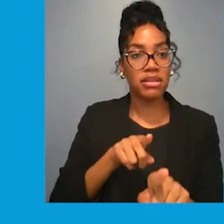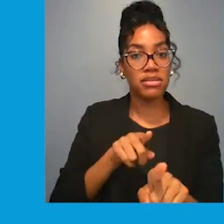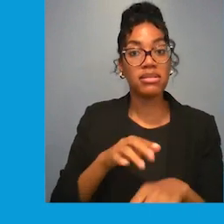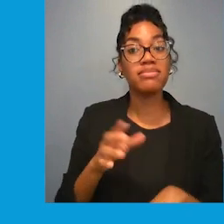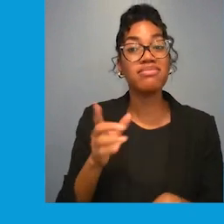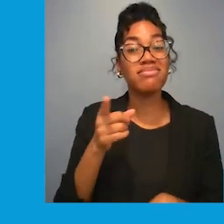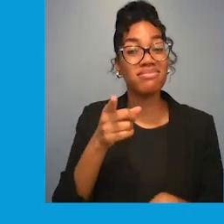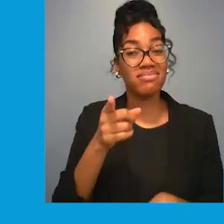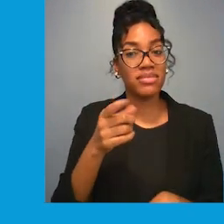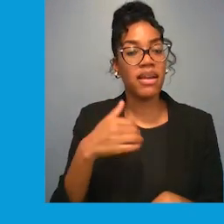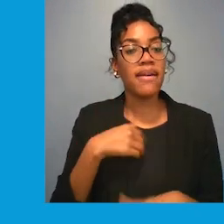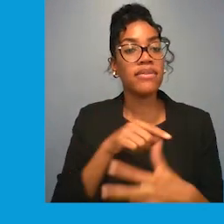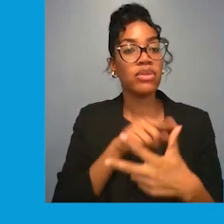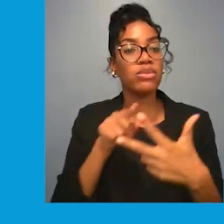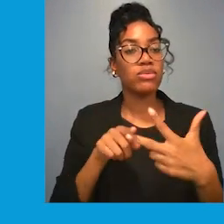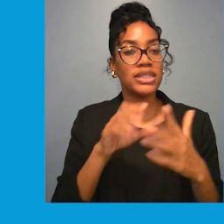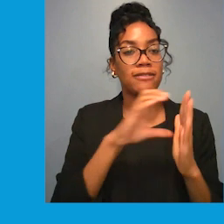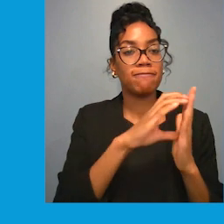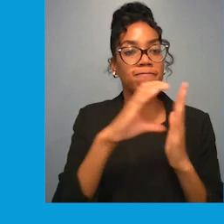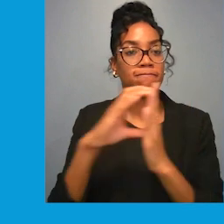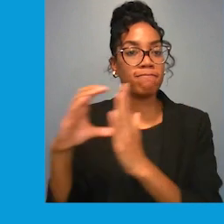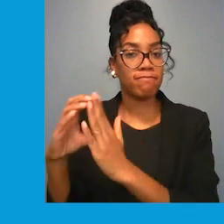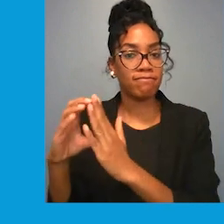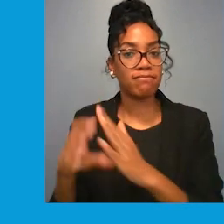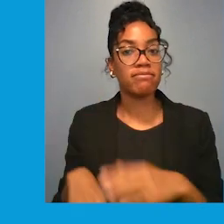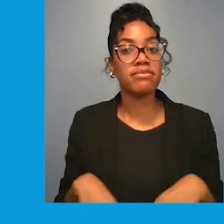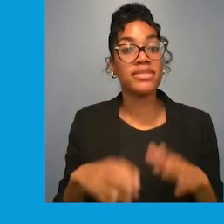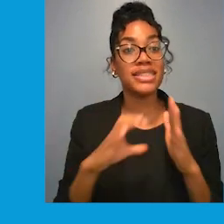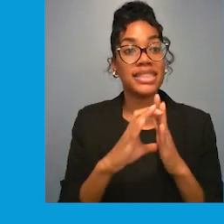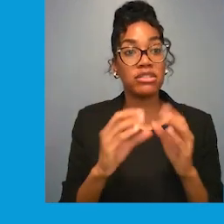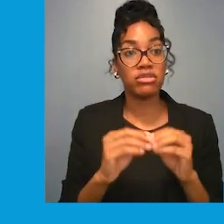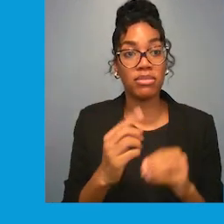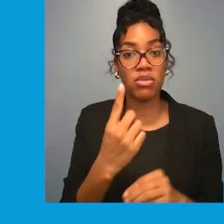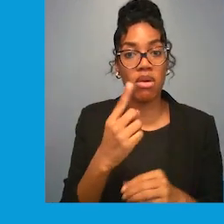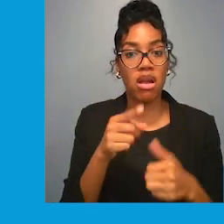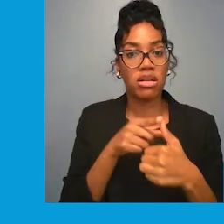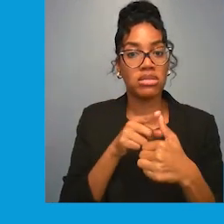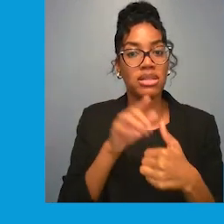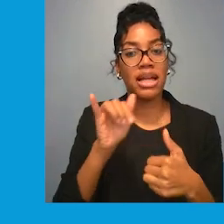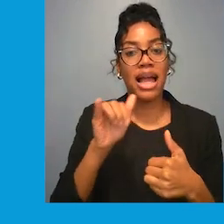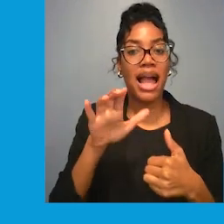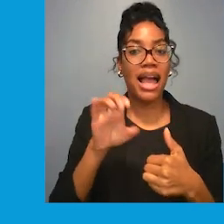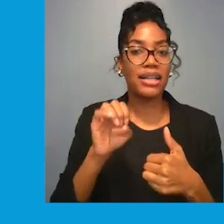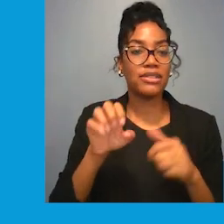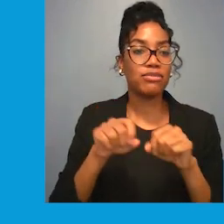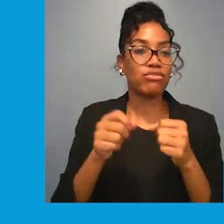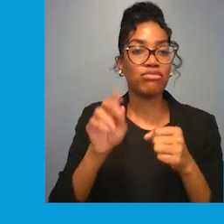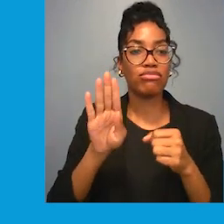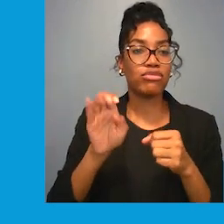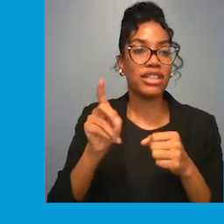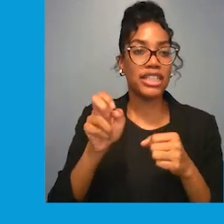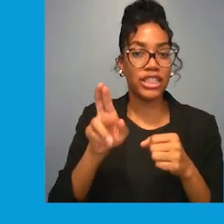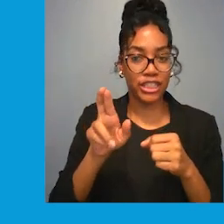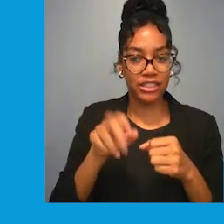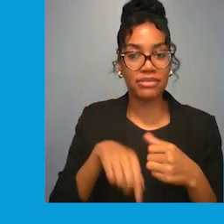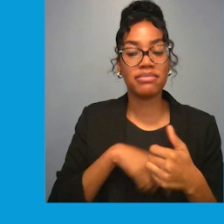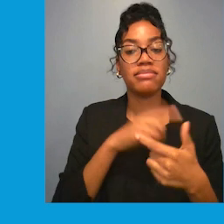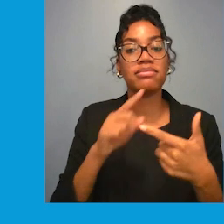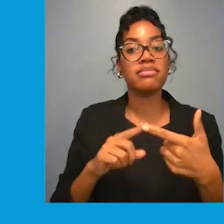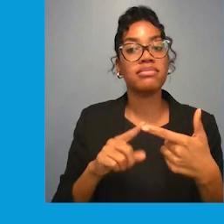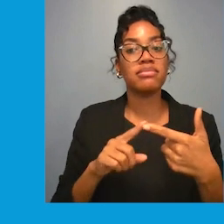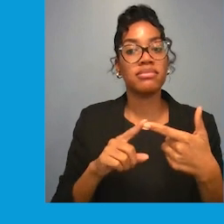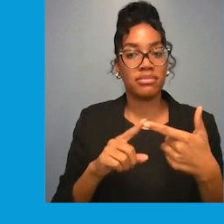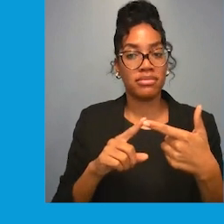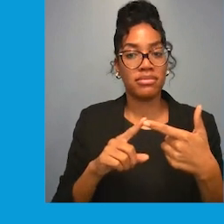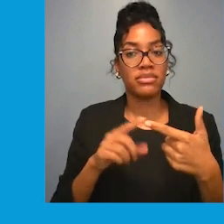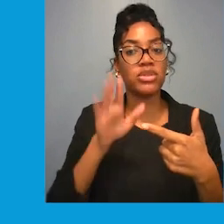3 different components. Section 1, which is the icebreaker. Section 2, which we're going to ask you to talk about your